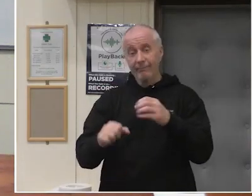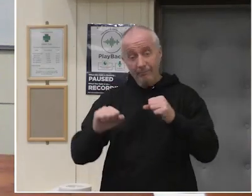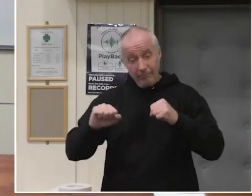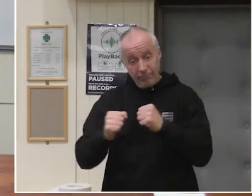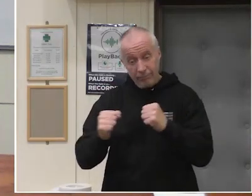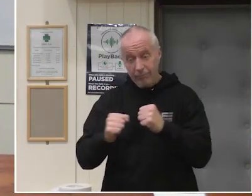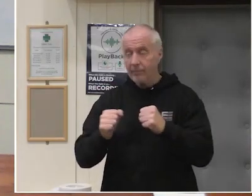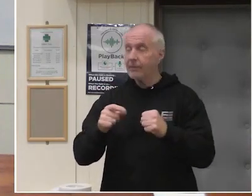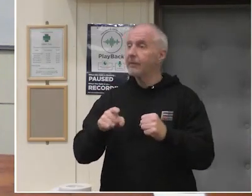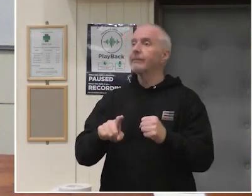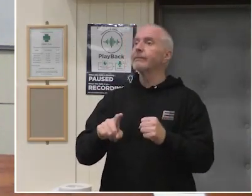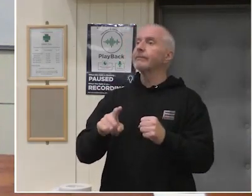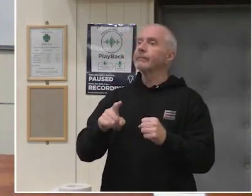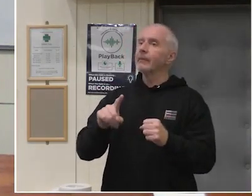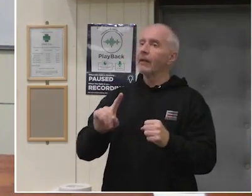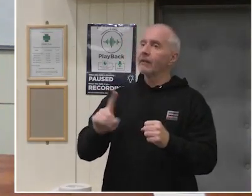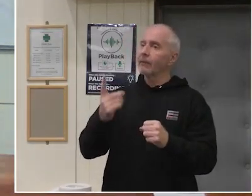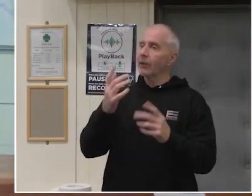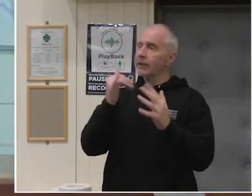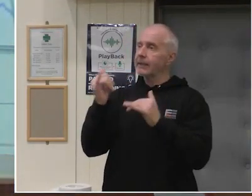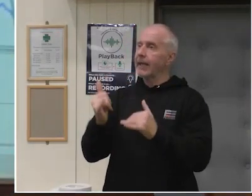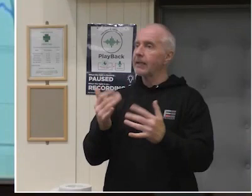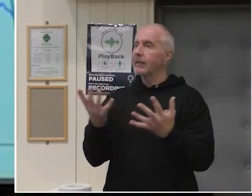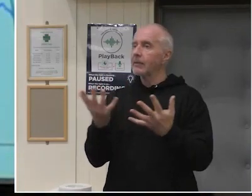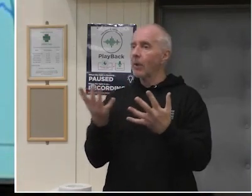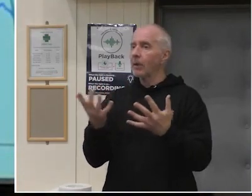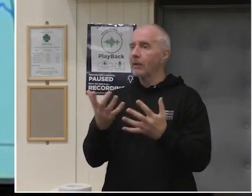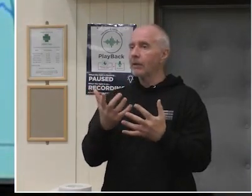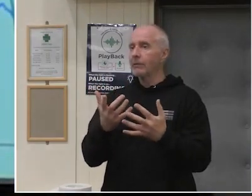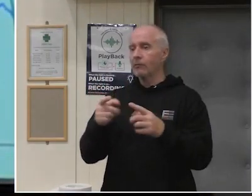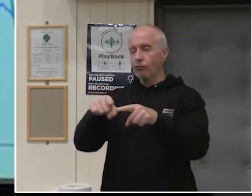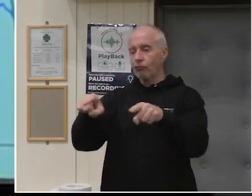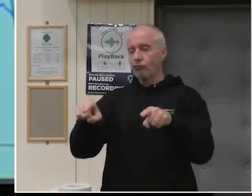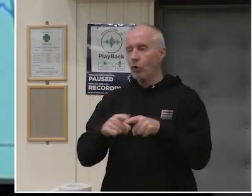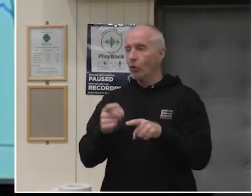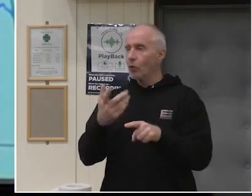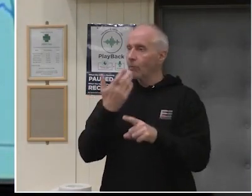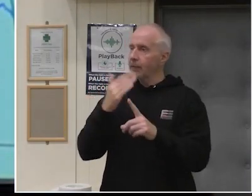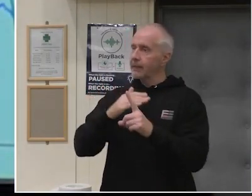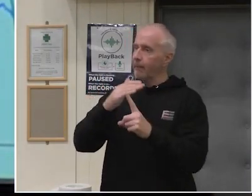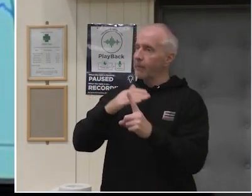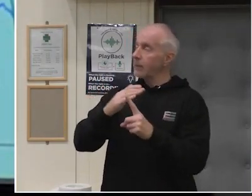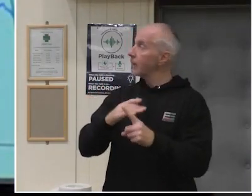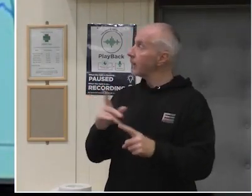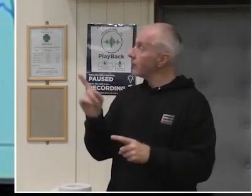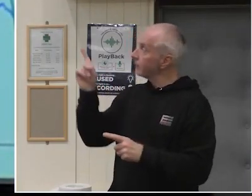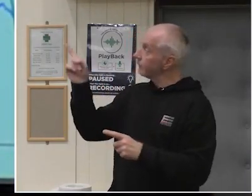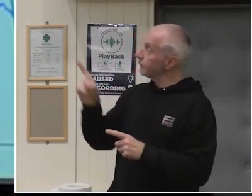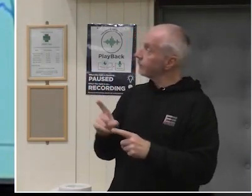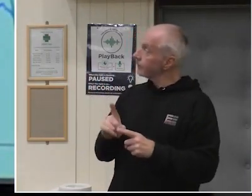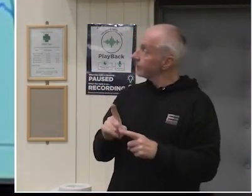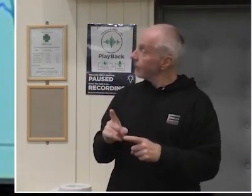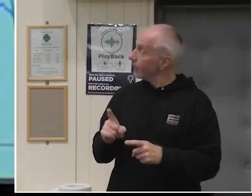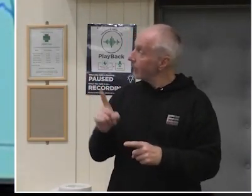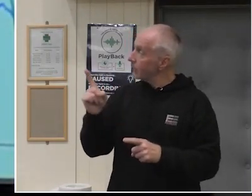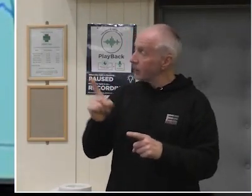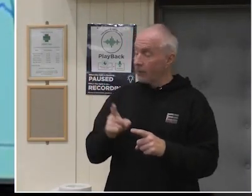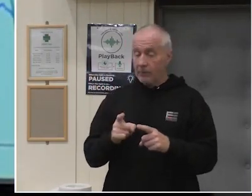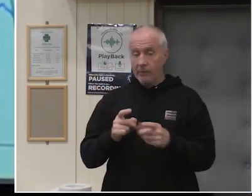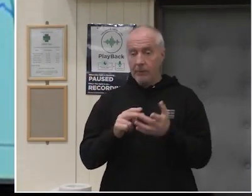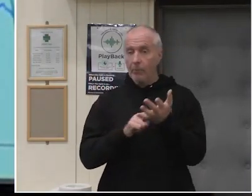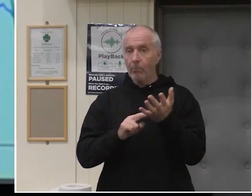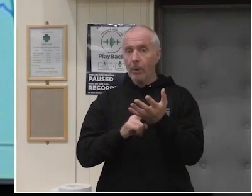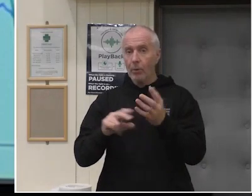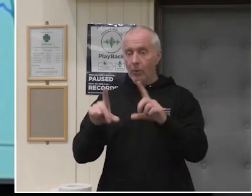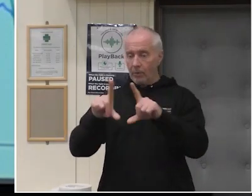tested it works at room. So we wire this up like this. This is actually that blue board that I